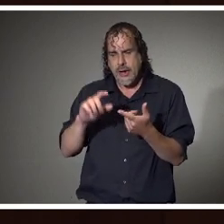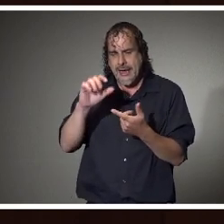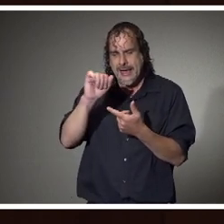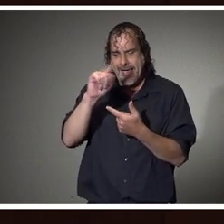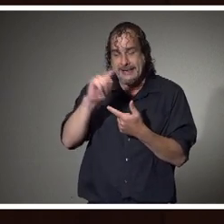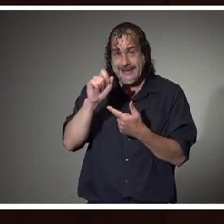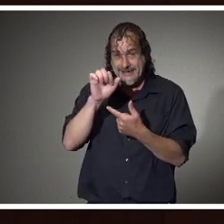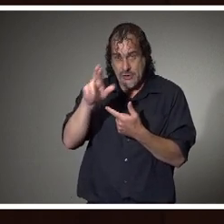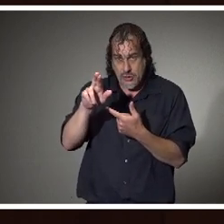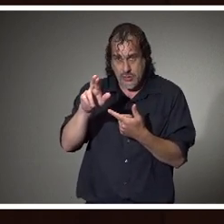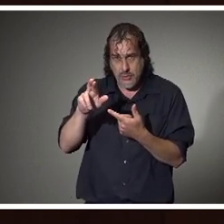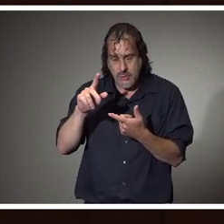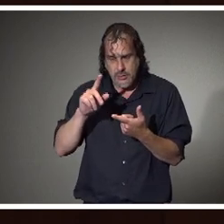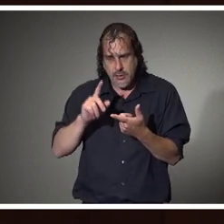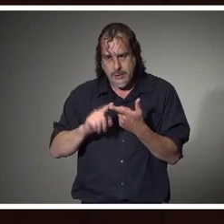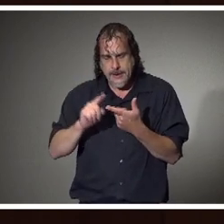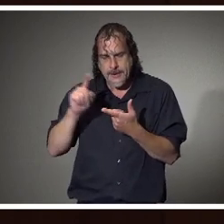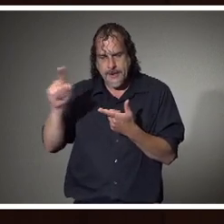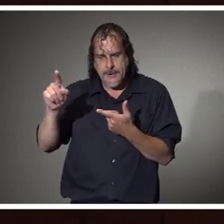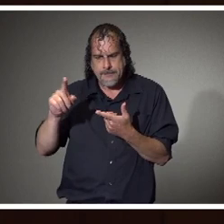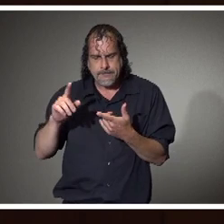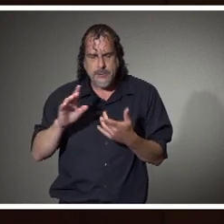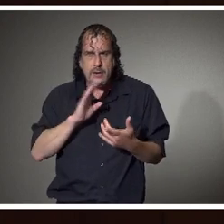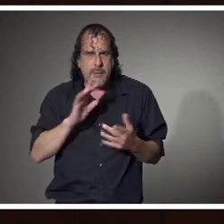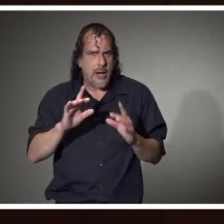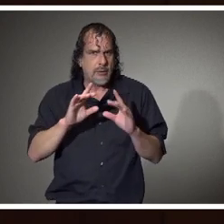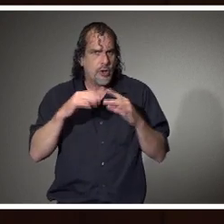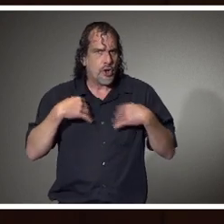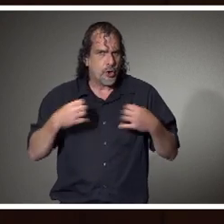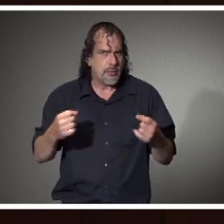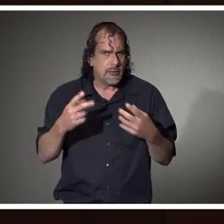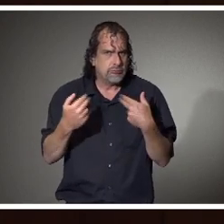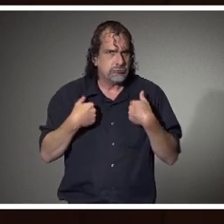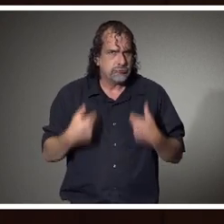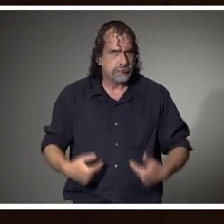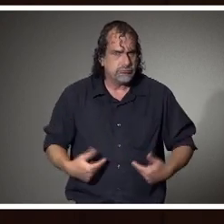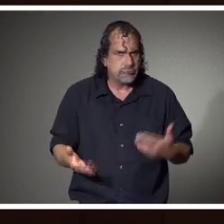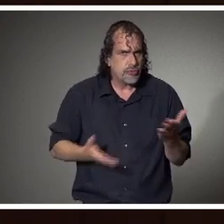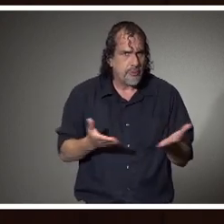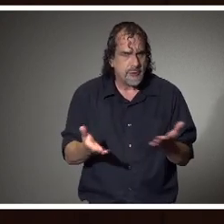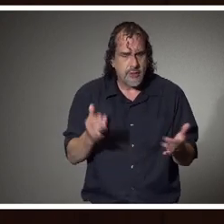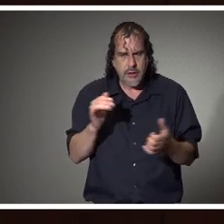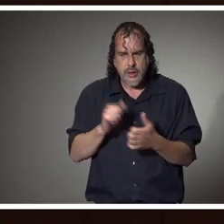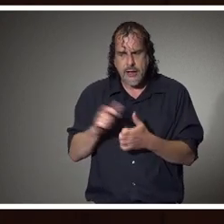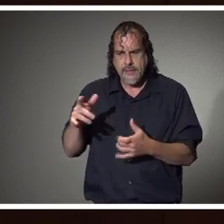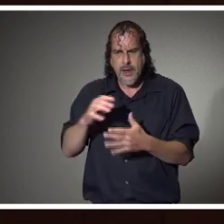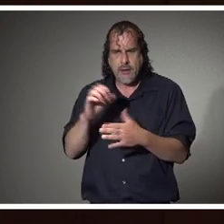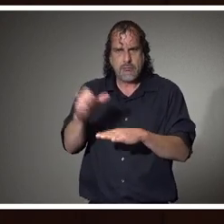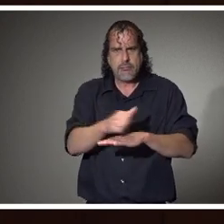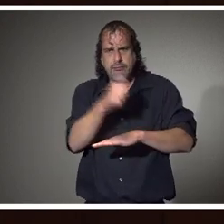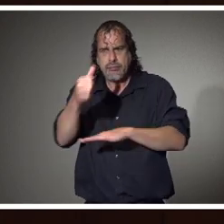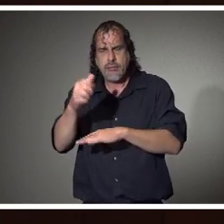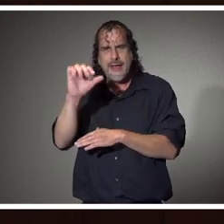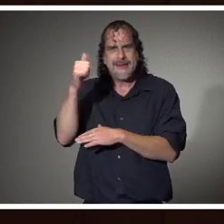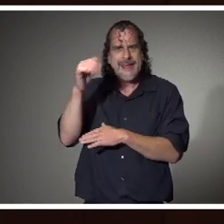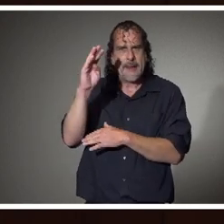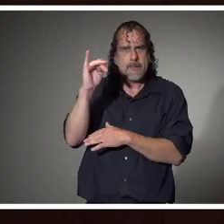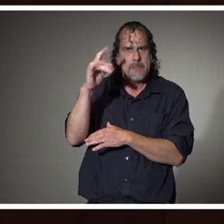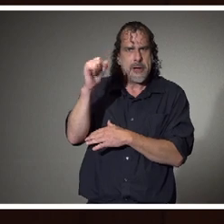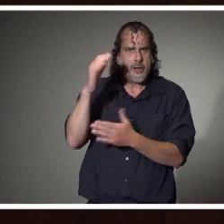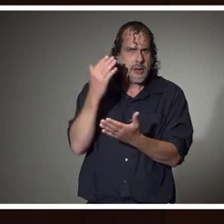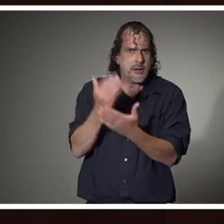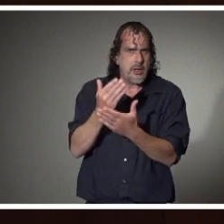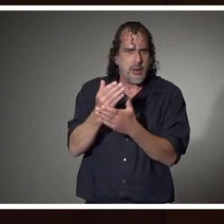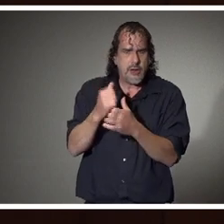Services, and you know, one of the things that they have already done before today, they agreed to set aside $10 billion specifically to